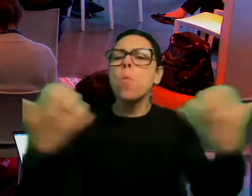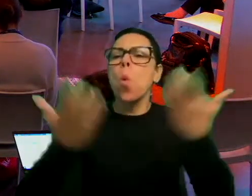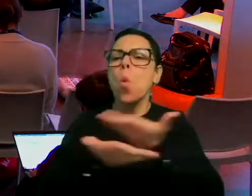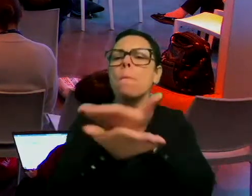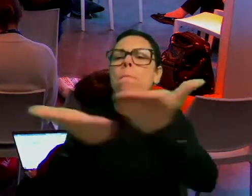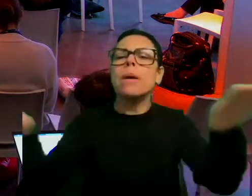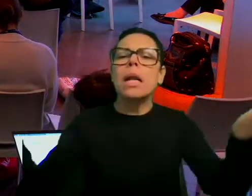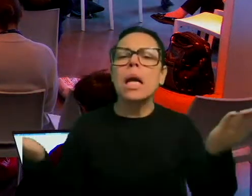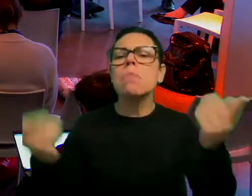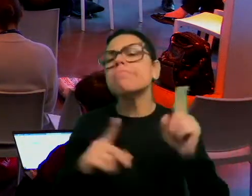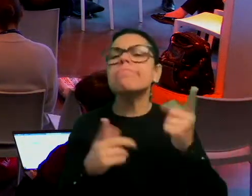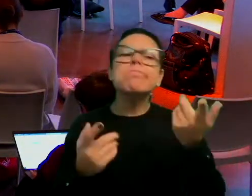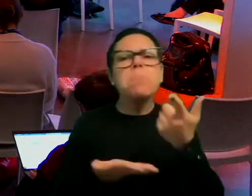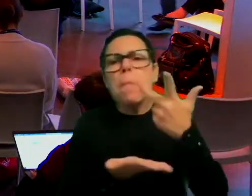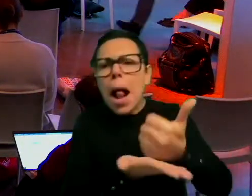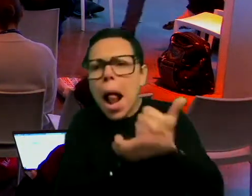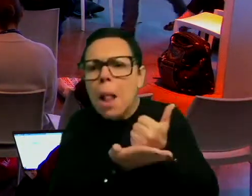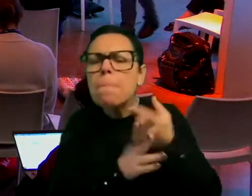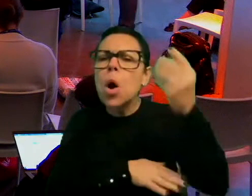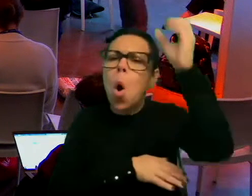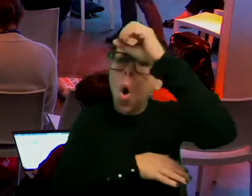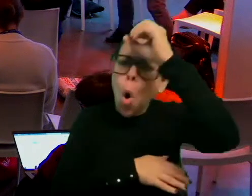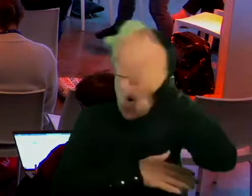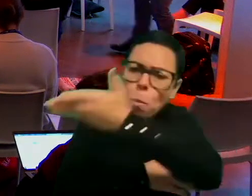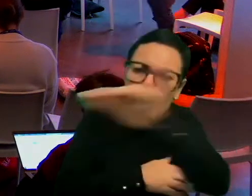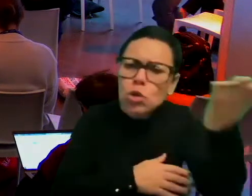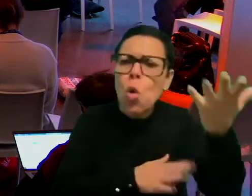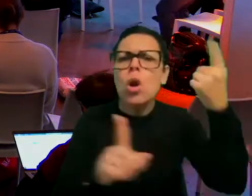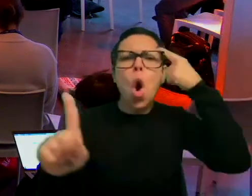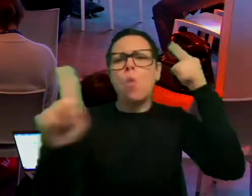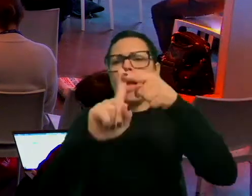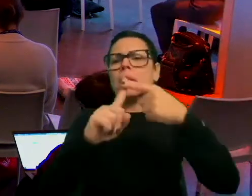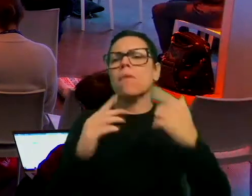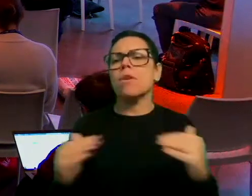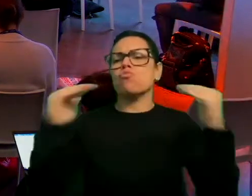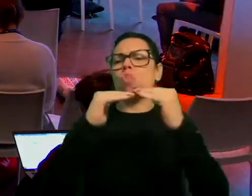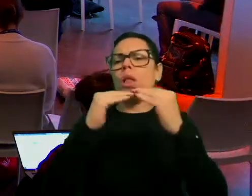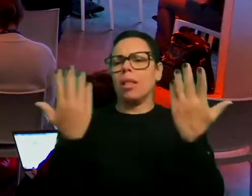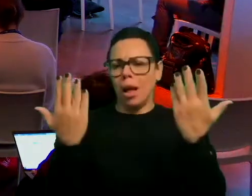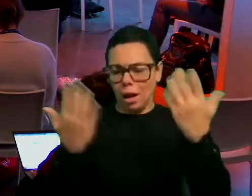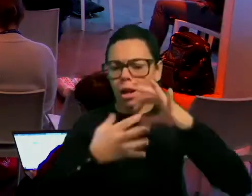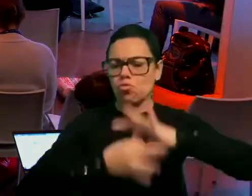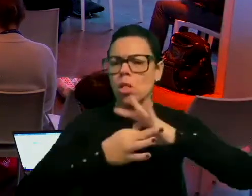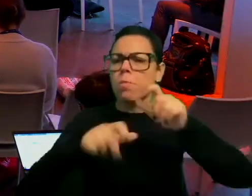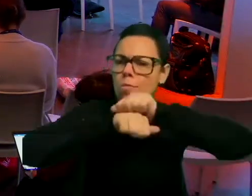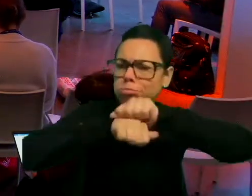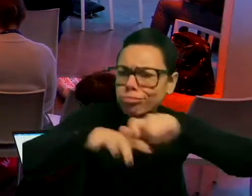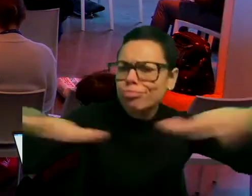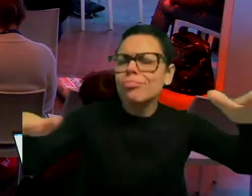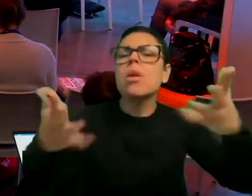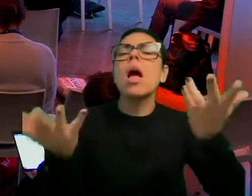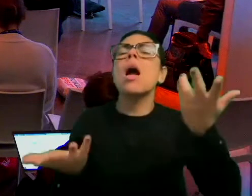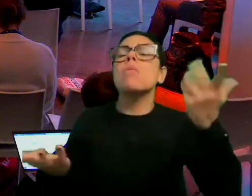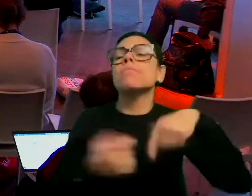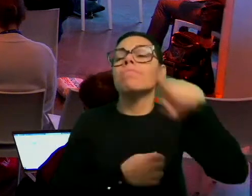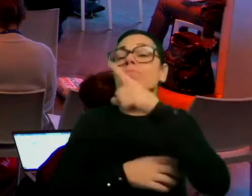make this more mainstream, to make the mainstream more mainstream? For this, you're going to use your phone again. If you, on the question